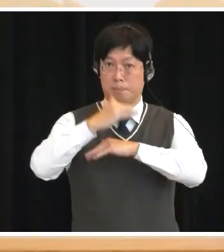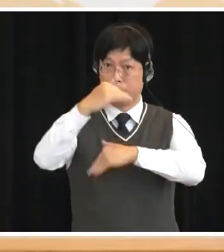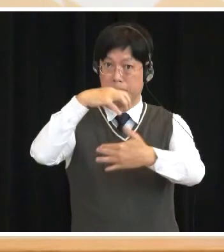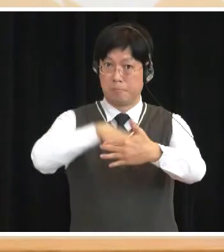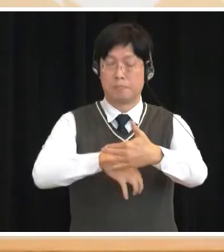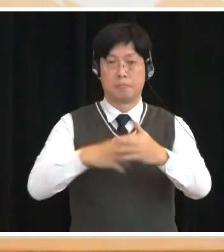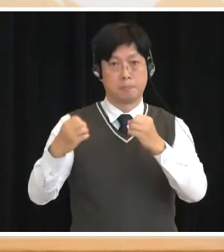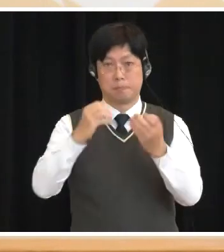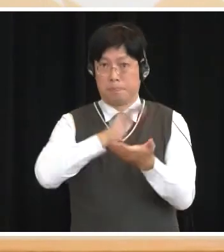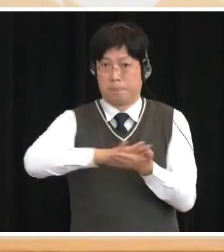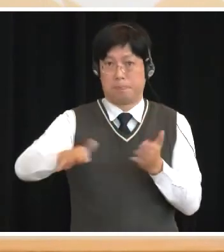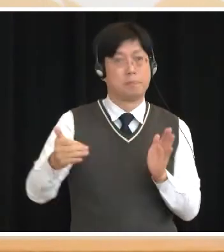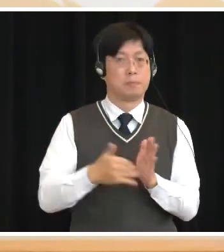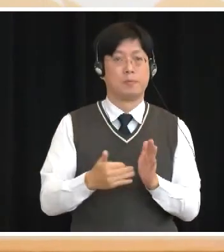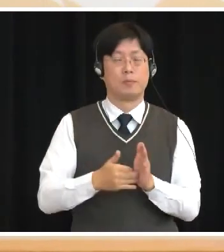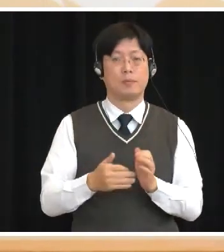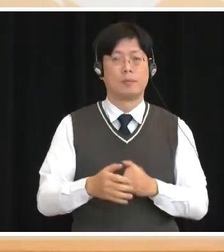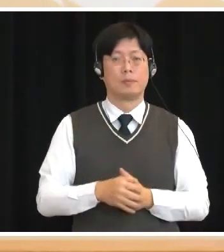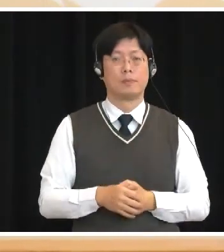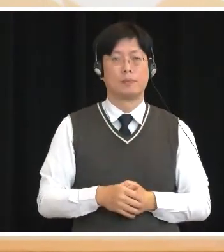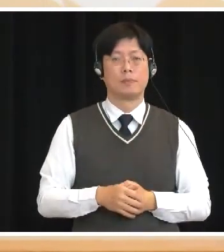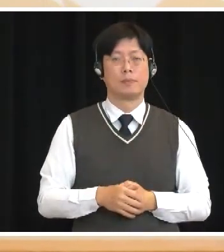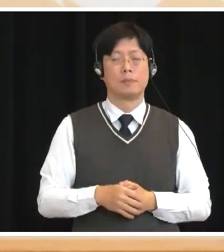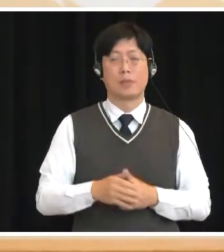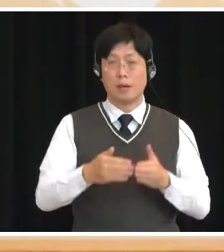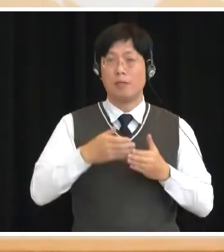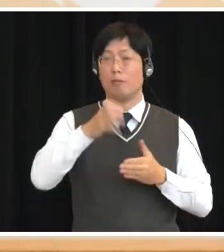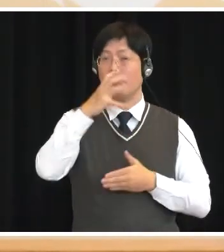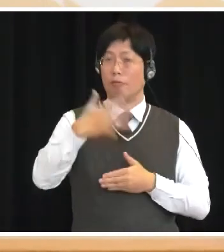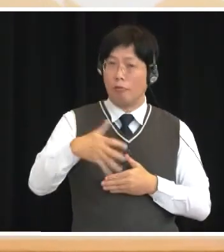anybody who needs coffee, tea, or something else,